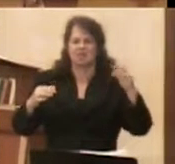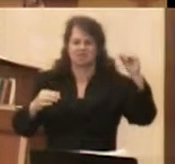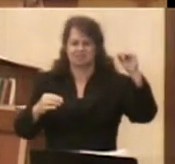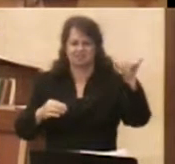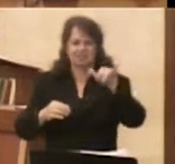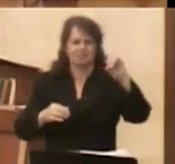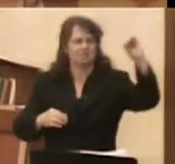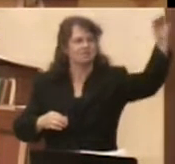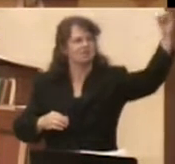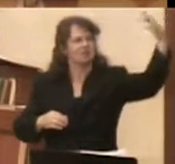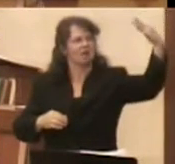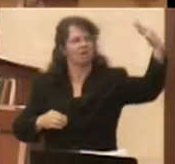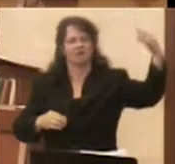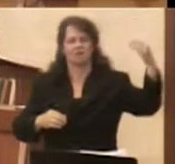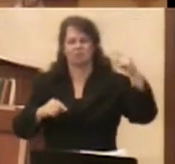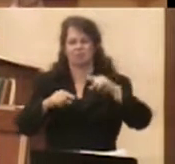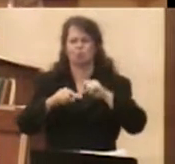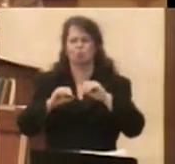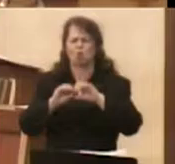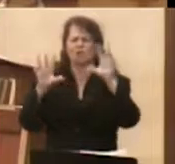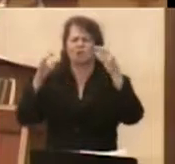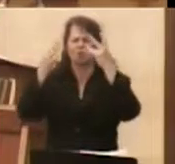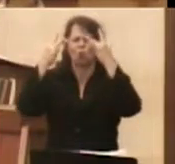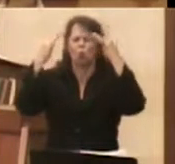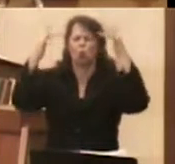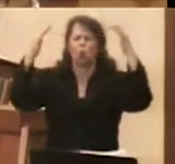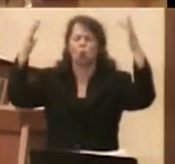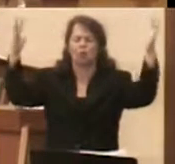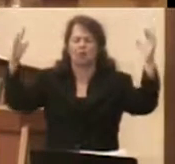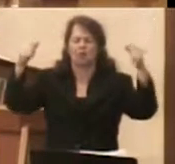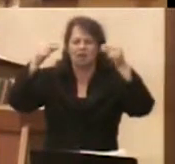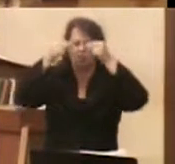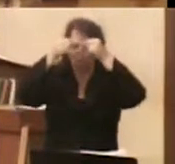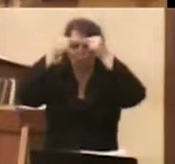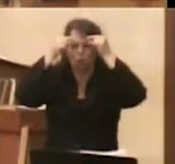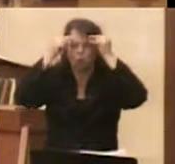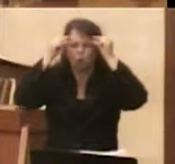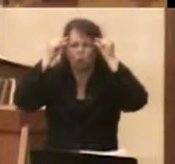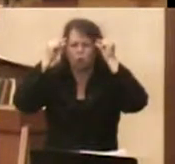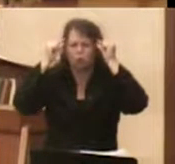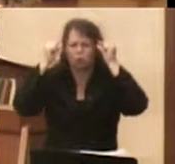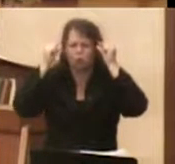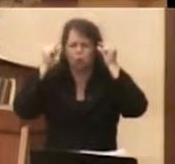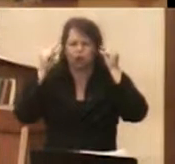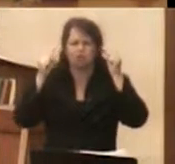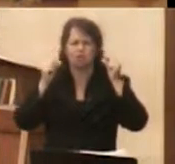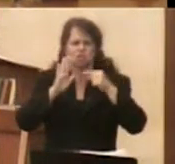the risen Lord, and then what look like overgrown eyebrows are actually the flames of